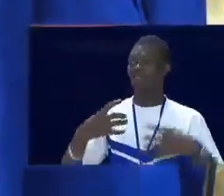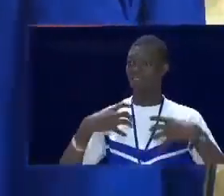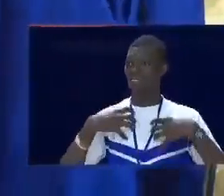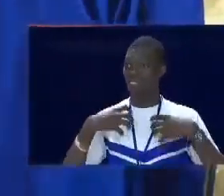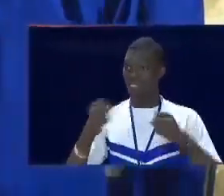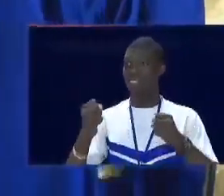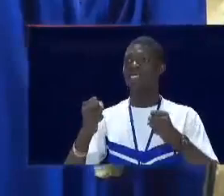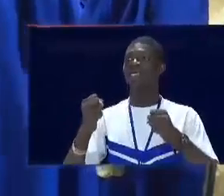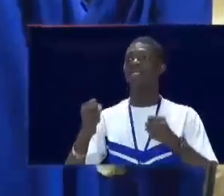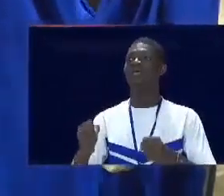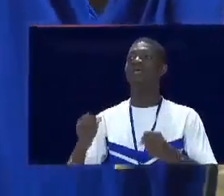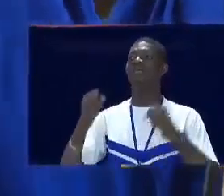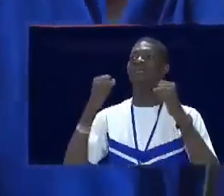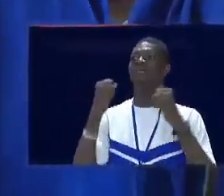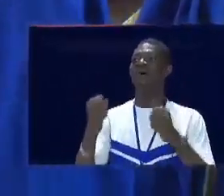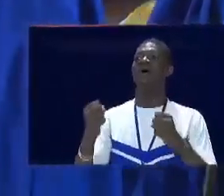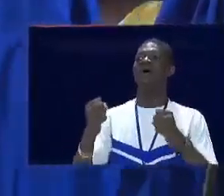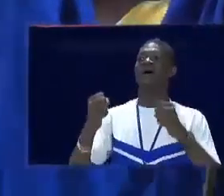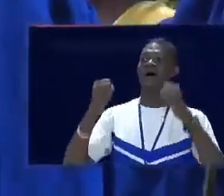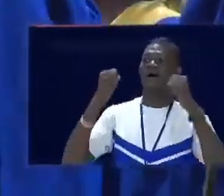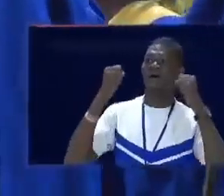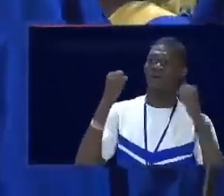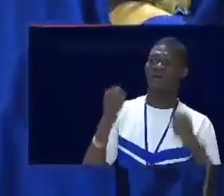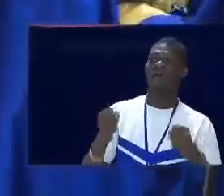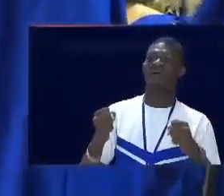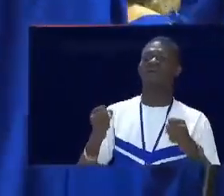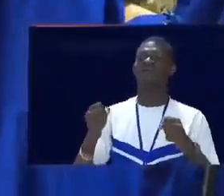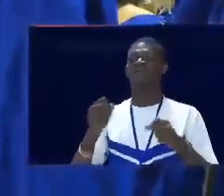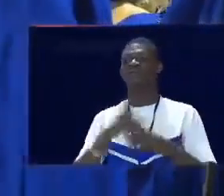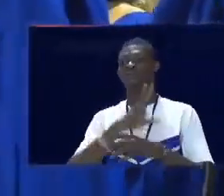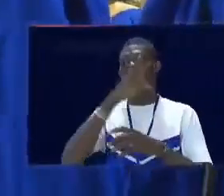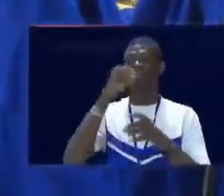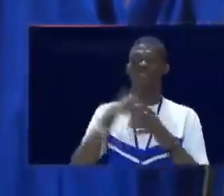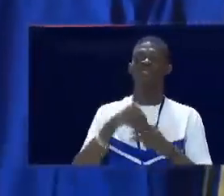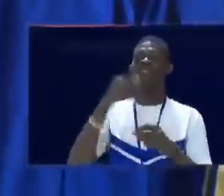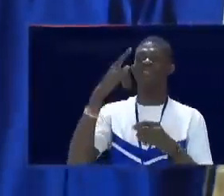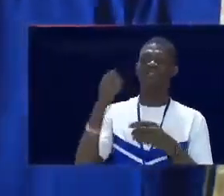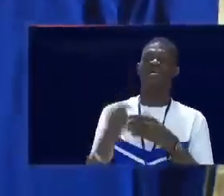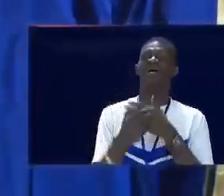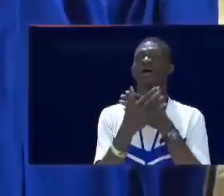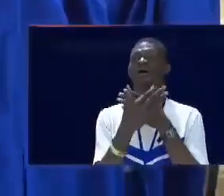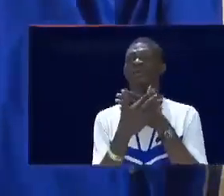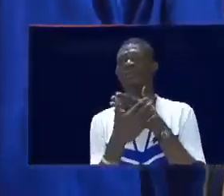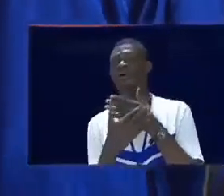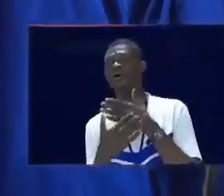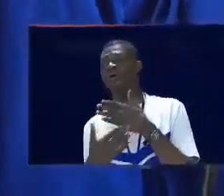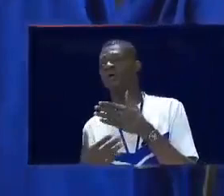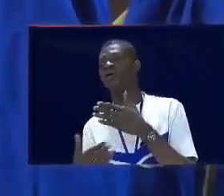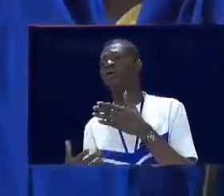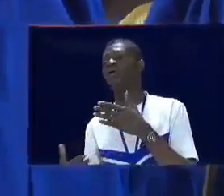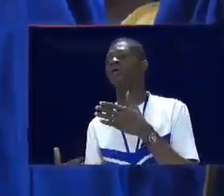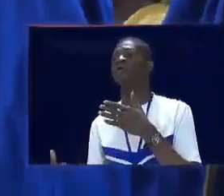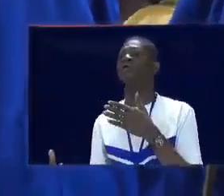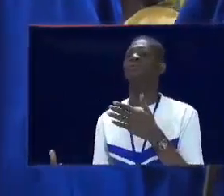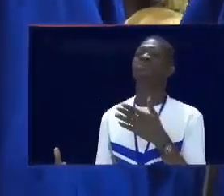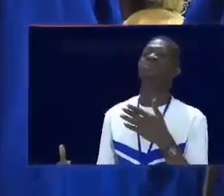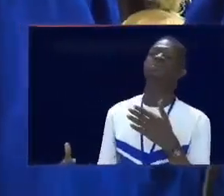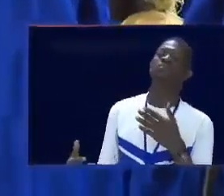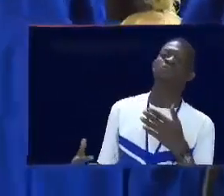There is healing power in the blood.